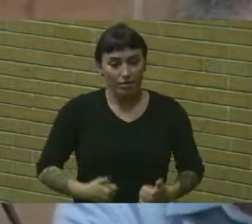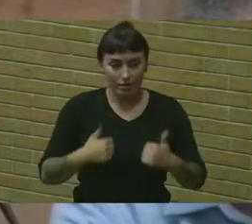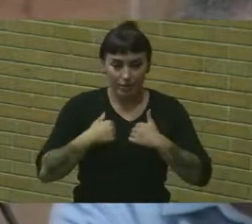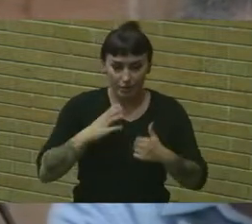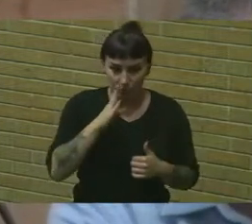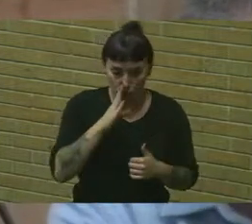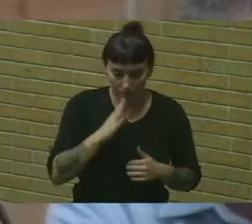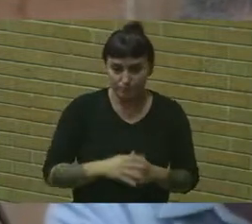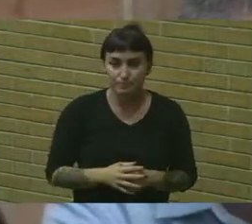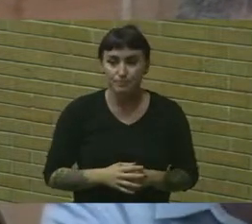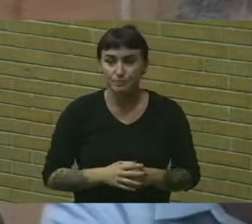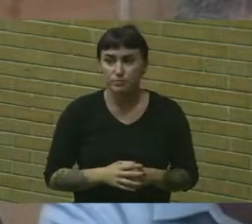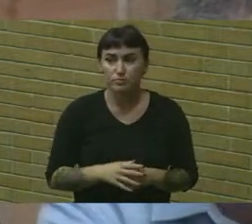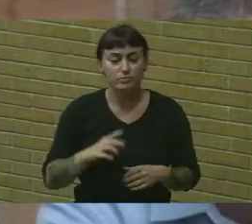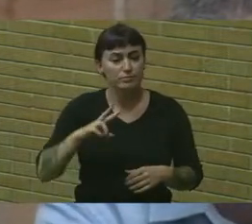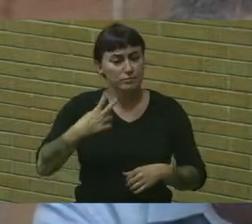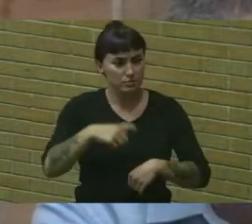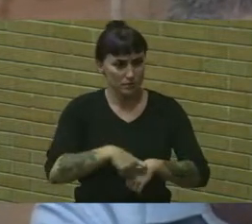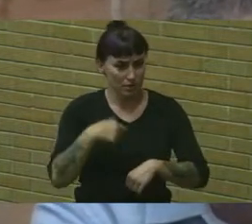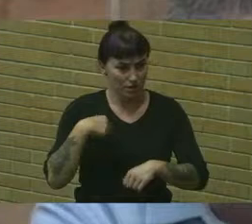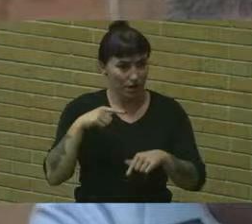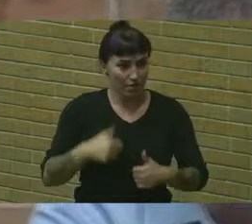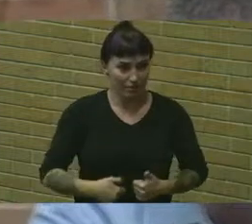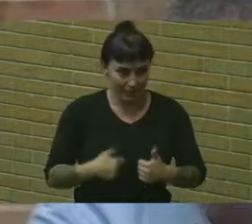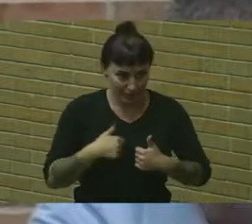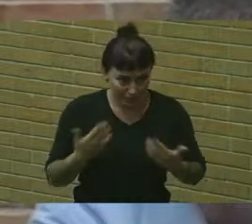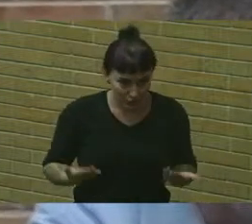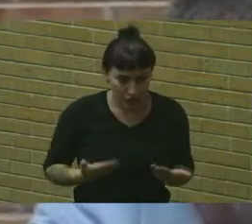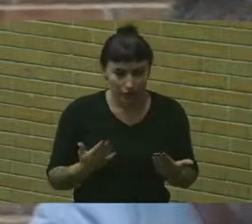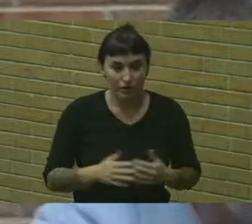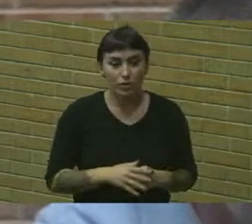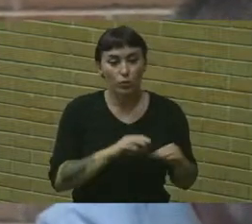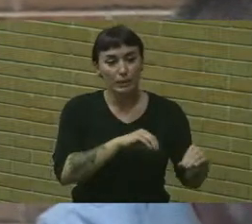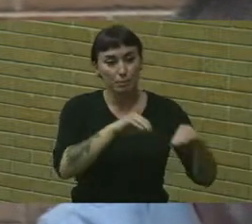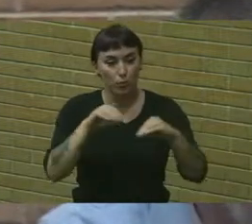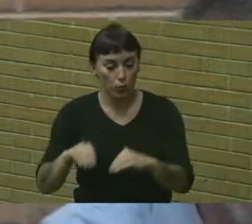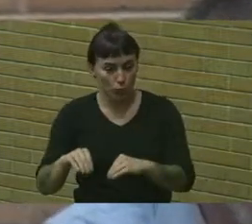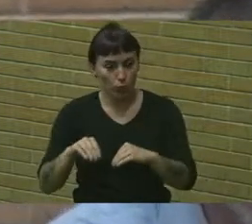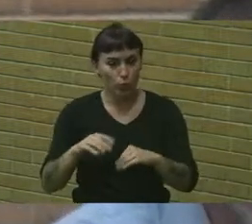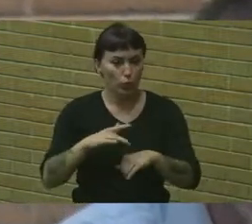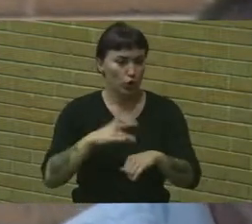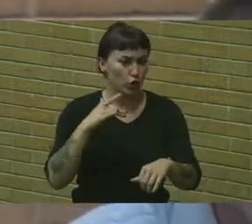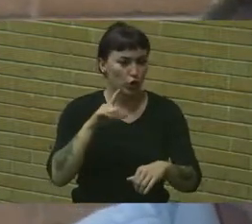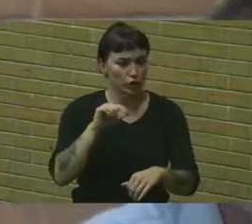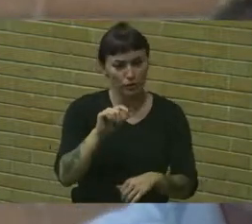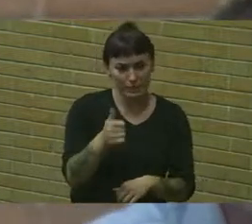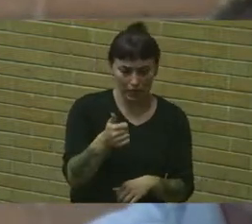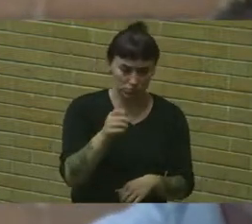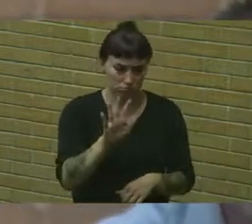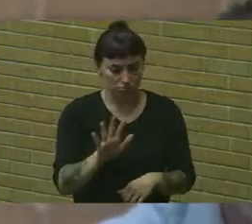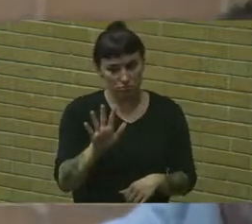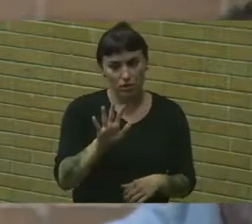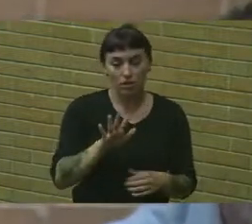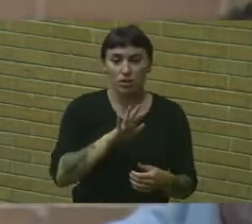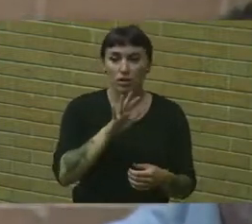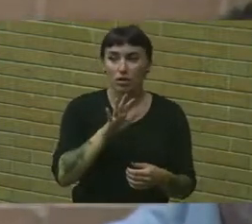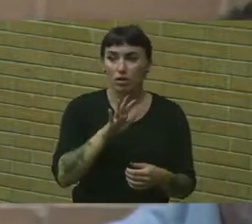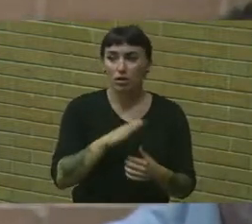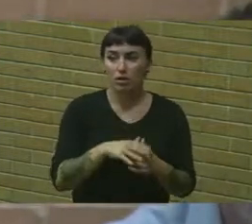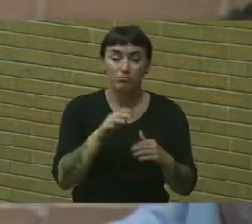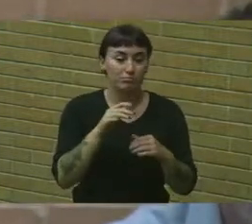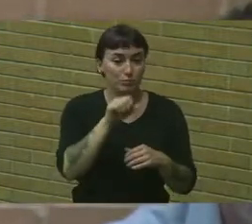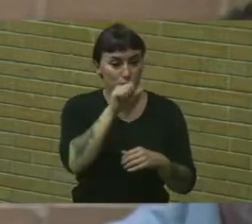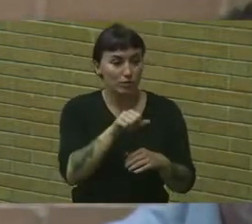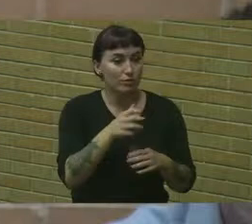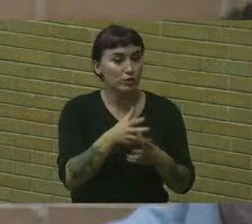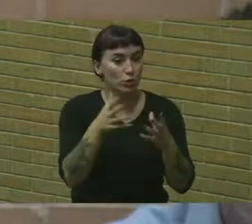Brighton. This is the second time I live in Brighton. We moved to Brighton in the early 2010s, and we loved it so much